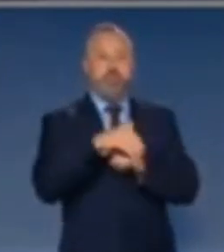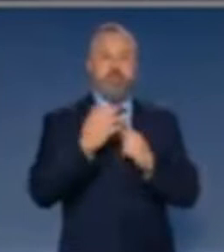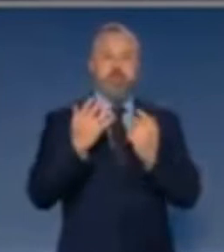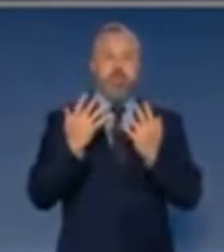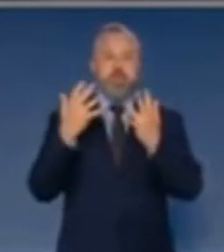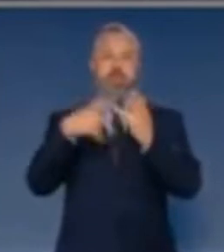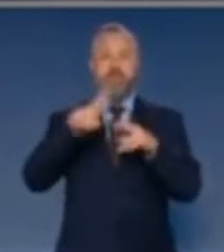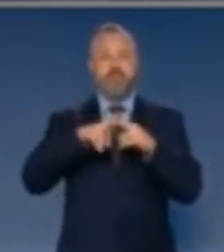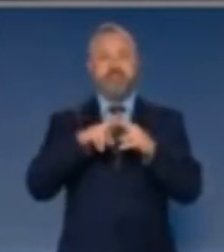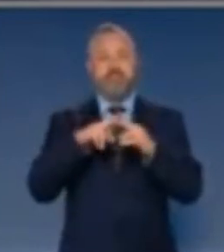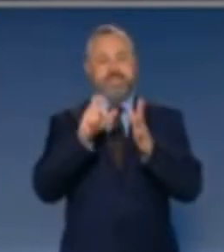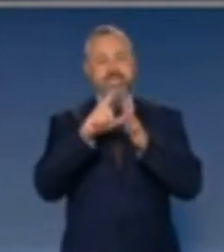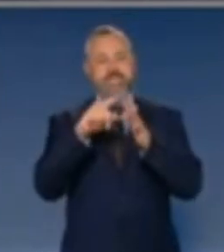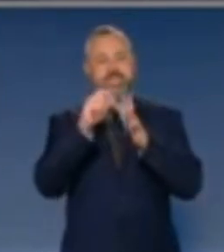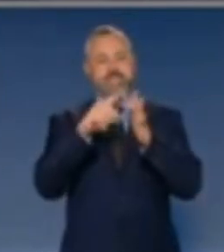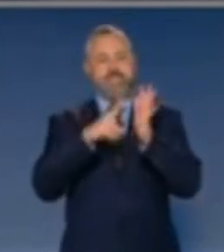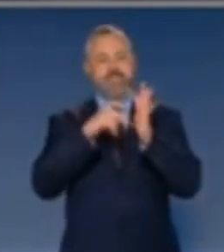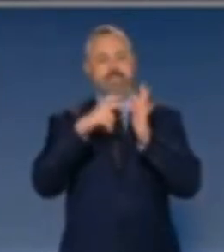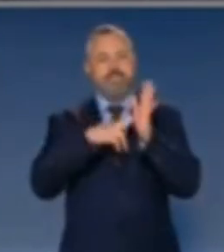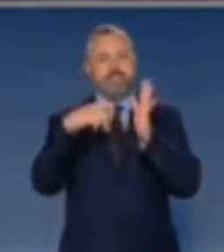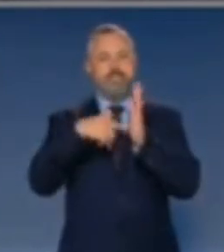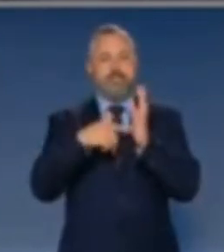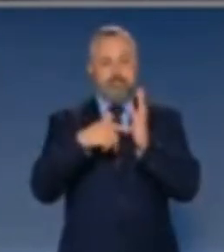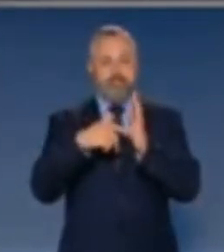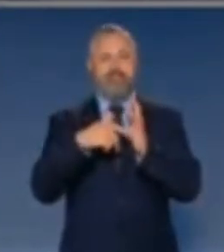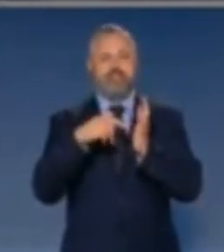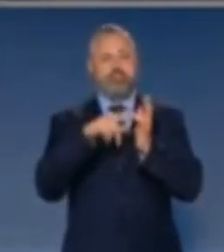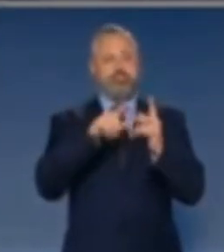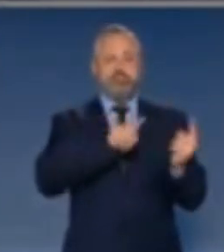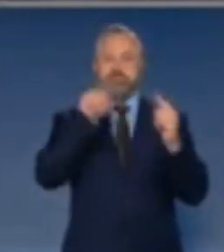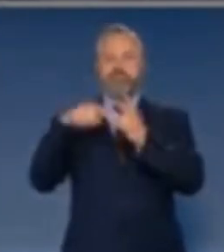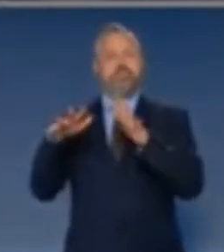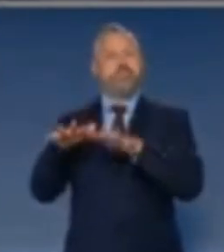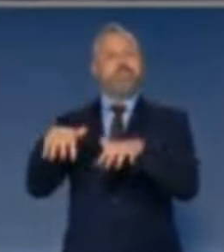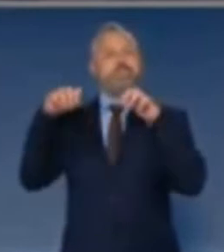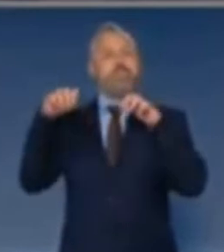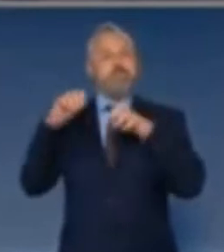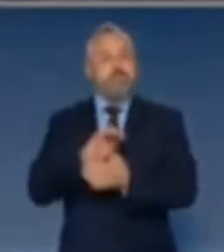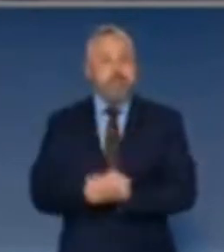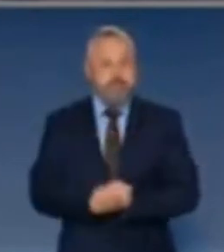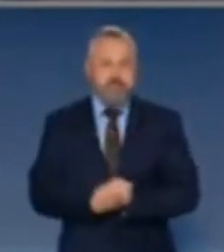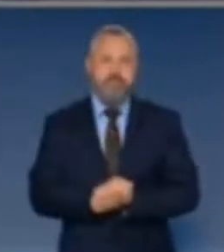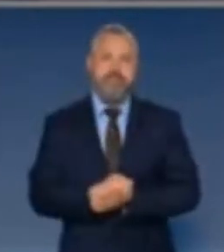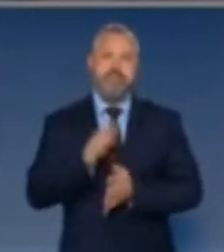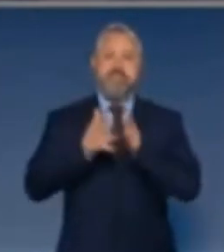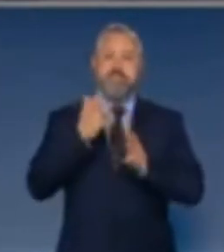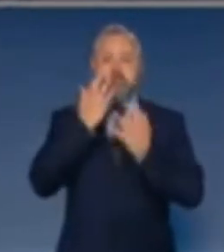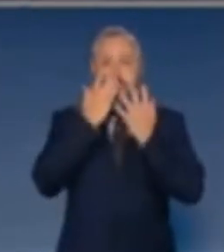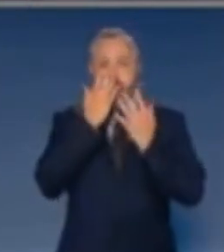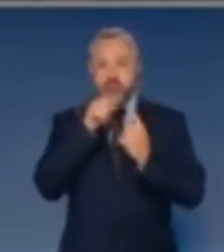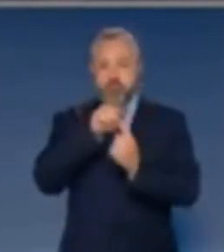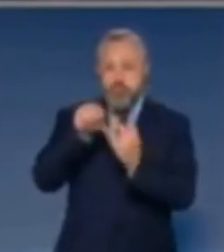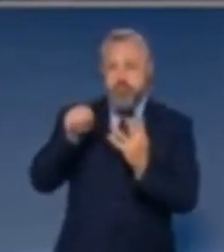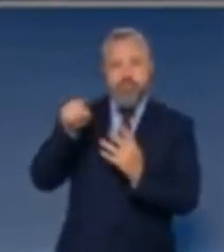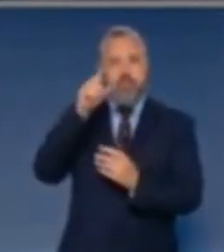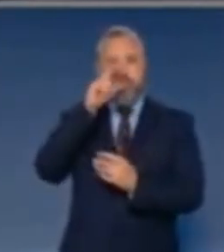the Parliament. Why is this important? It does two things. It lifts the age at which people can be considered dependents